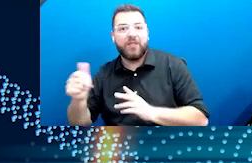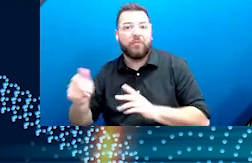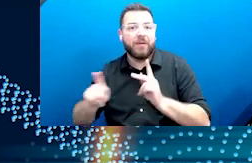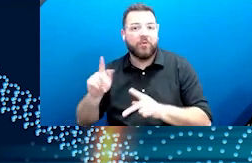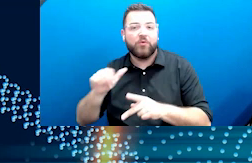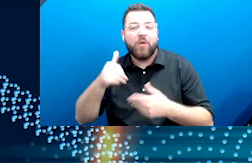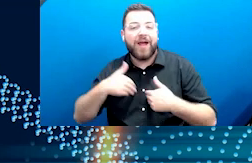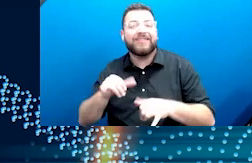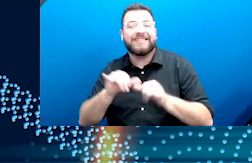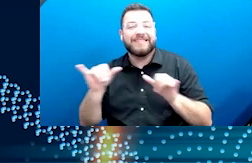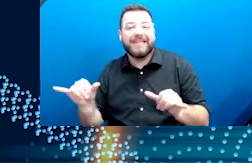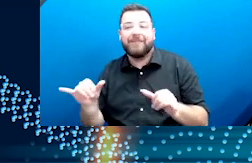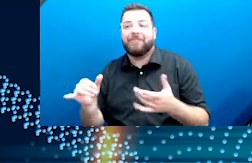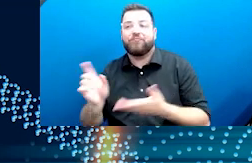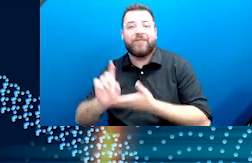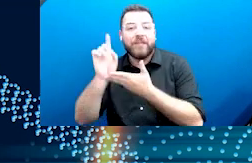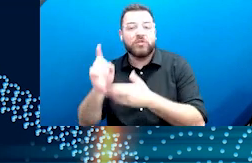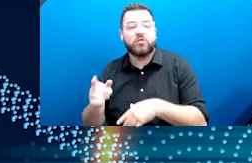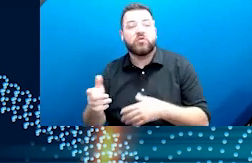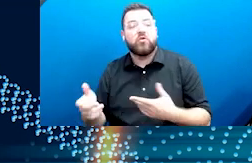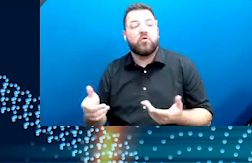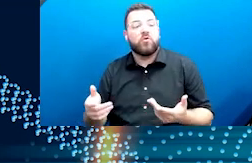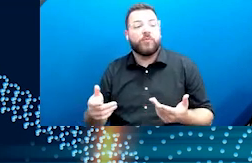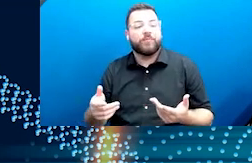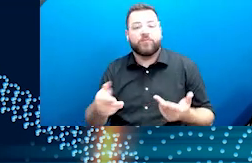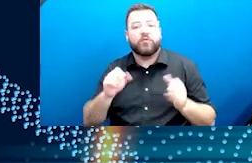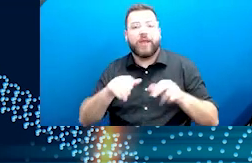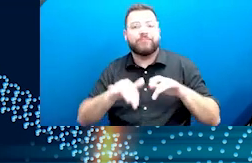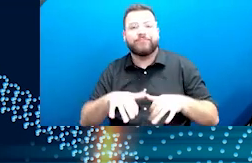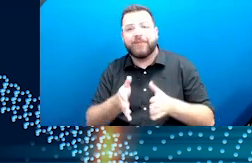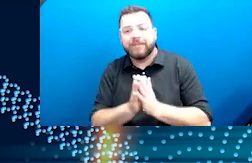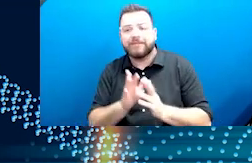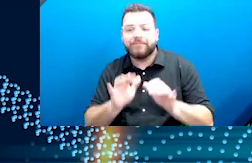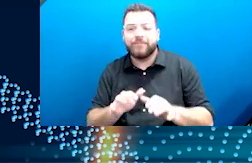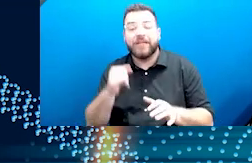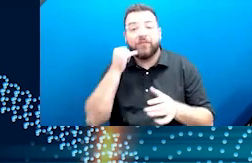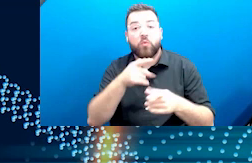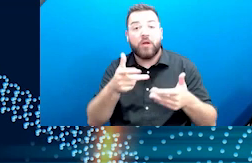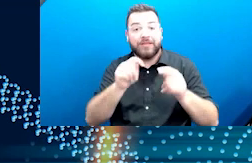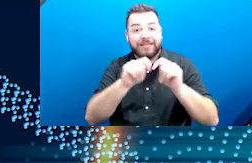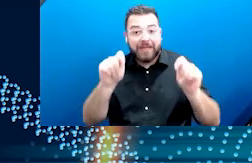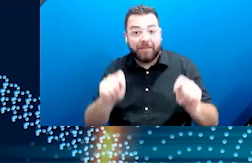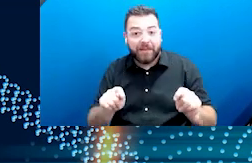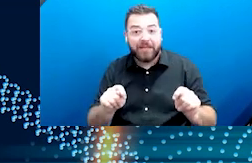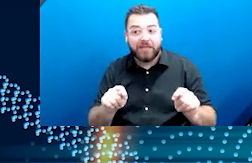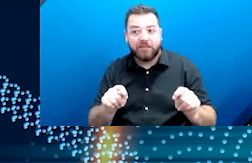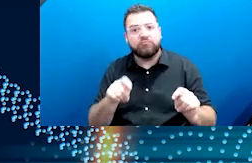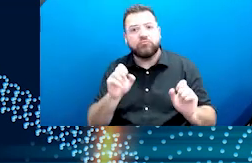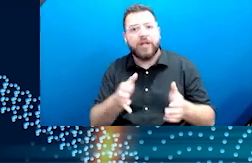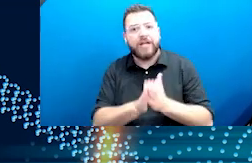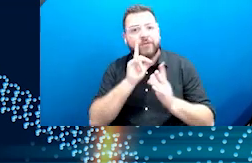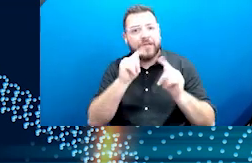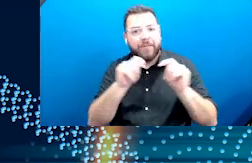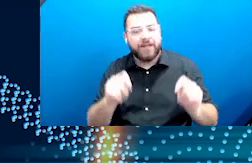information in about yourself. Even if you didn't, and if you didn't trust it that much and you just wanted a template, it could do that as well. But I thought that was one of the most